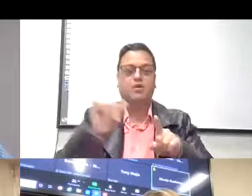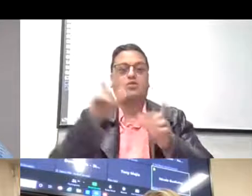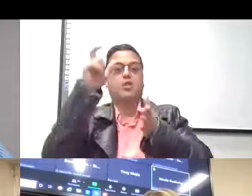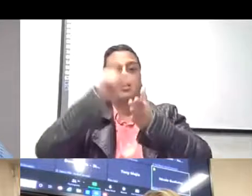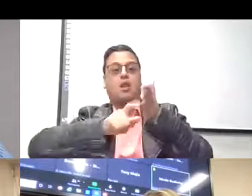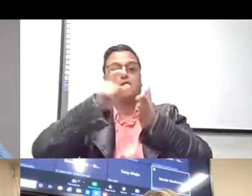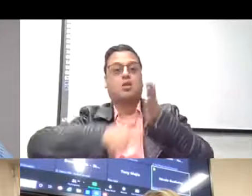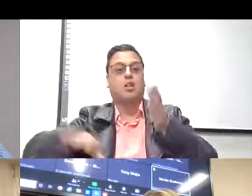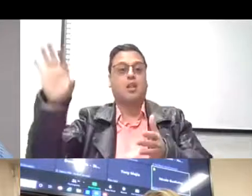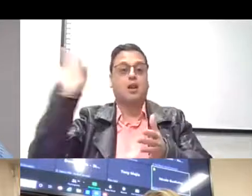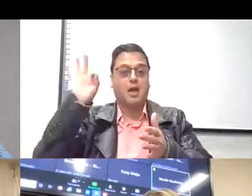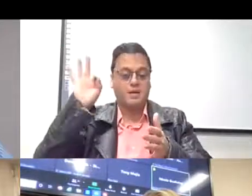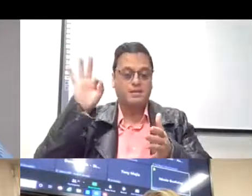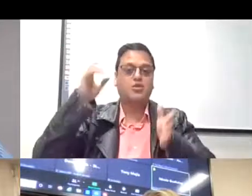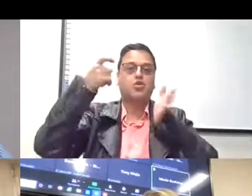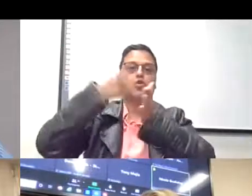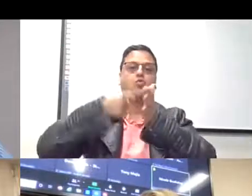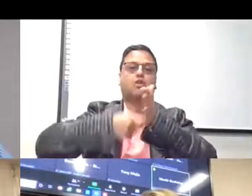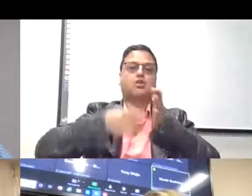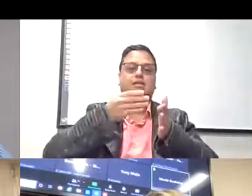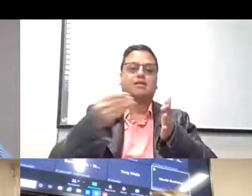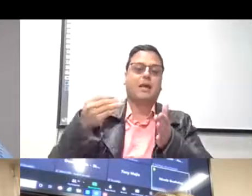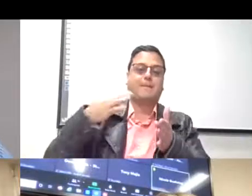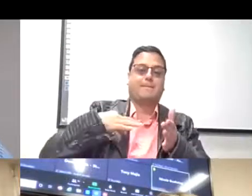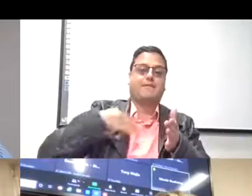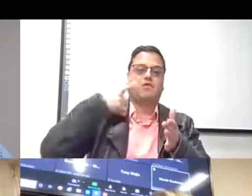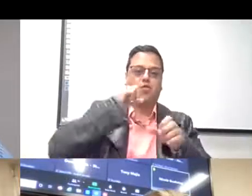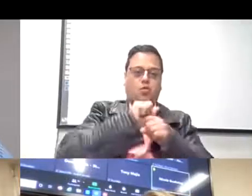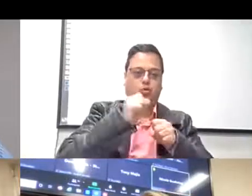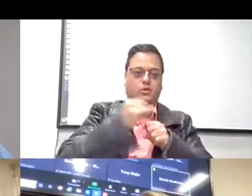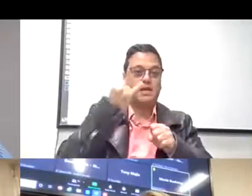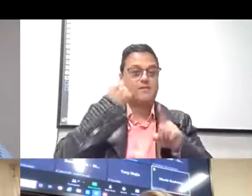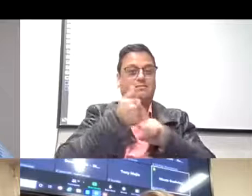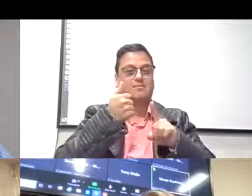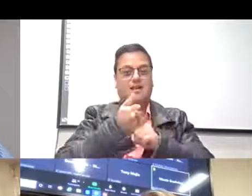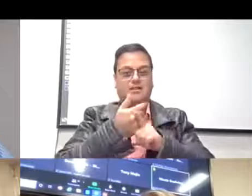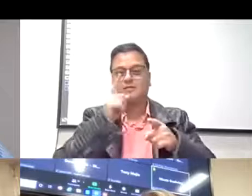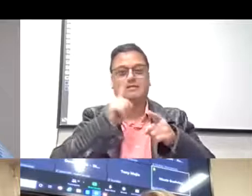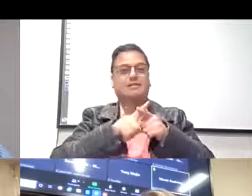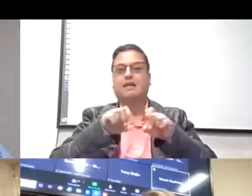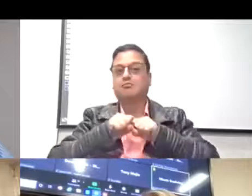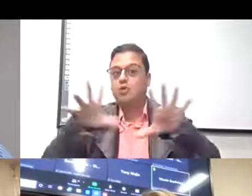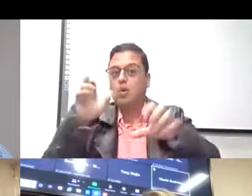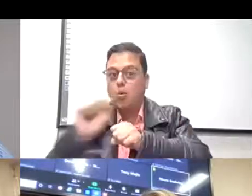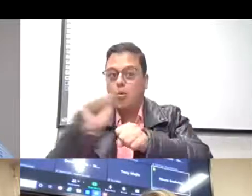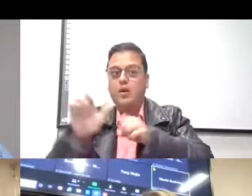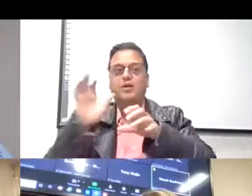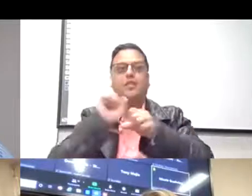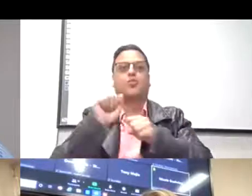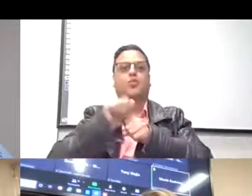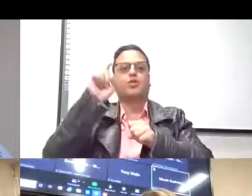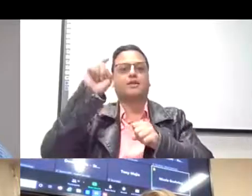9, wages and benefits for the workers. If they aren't disabled to dispatch, they all have to, the workers would have